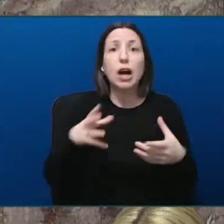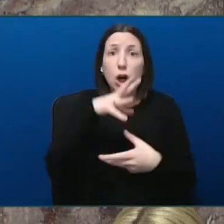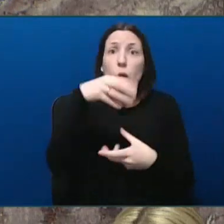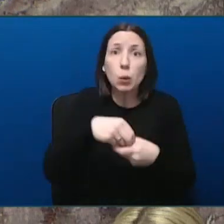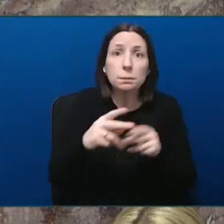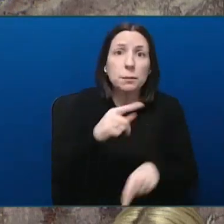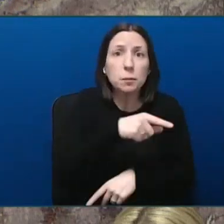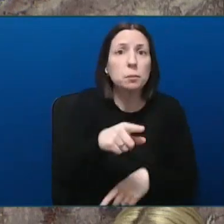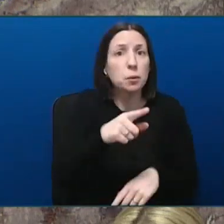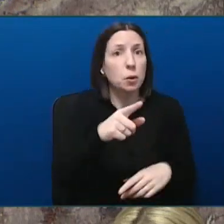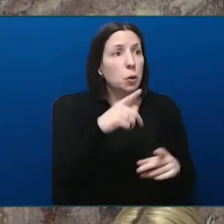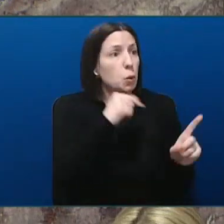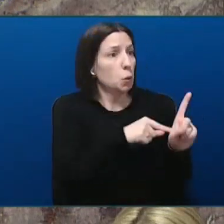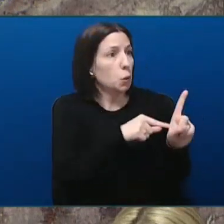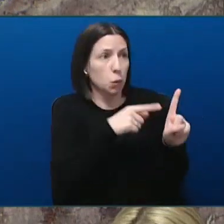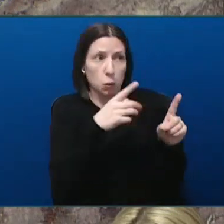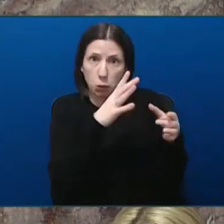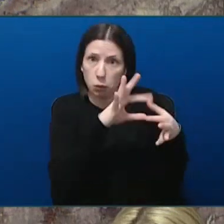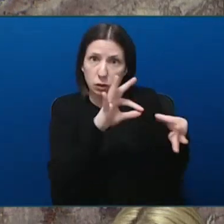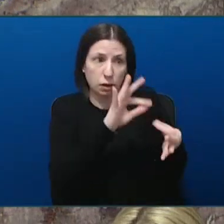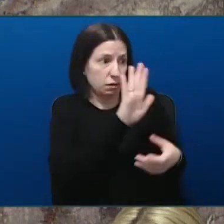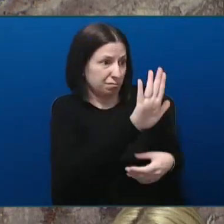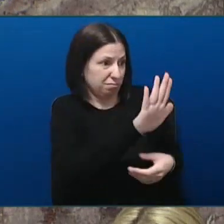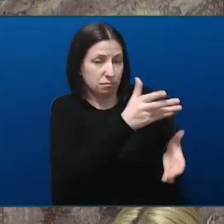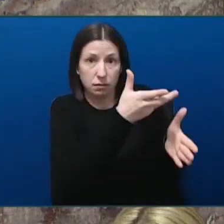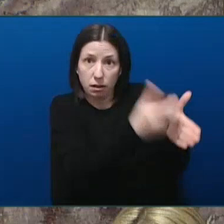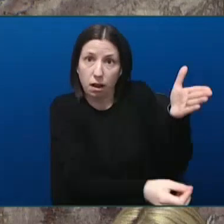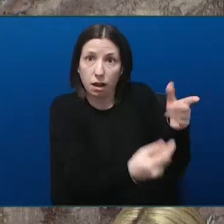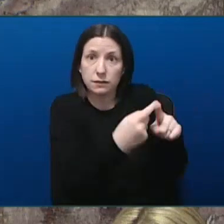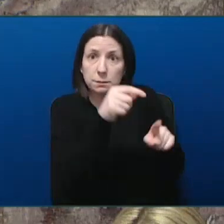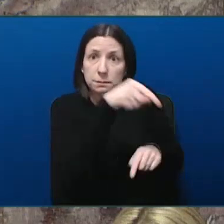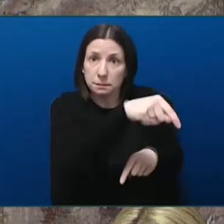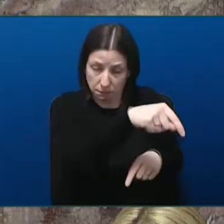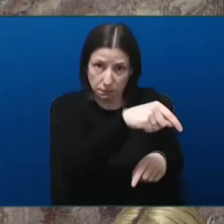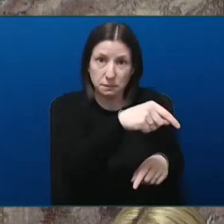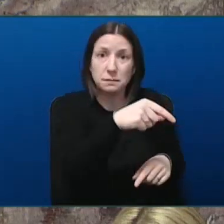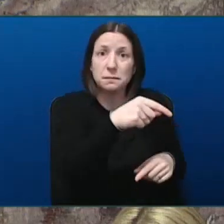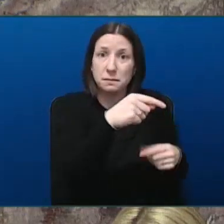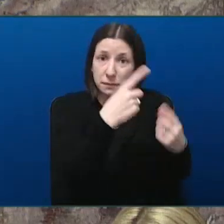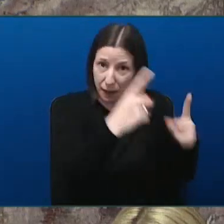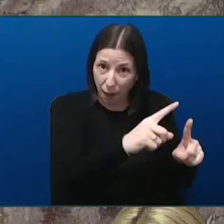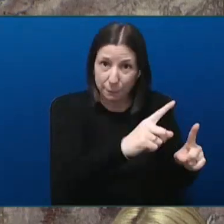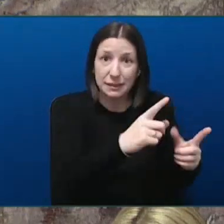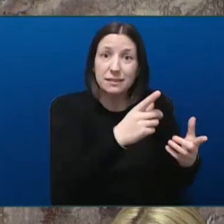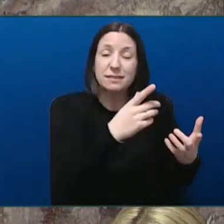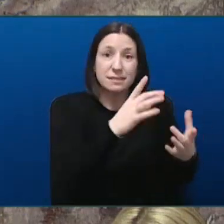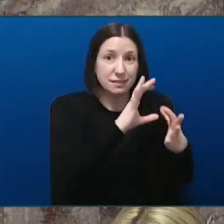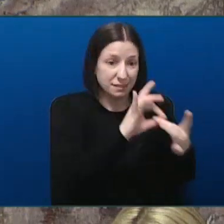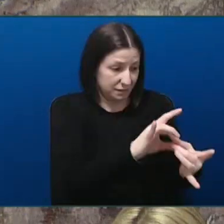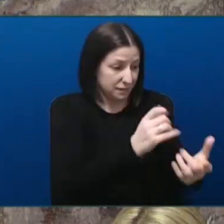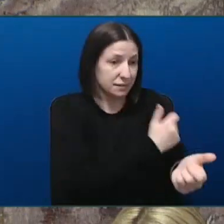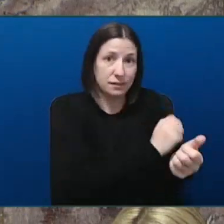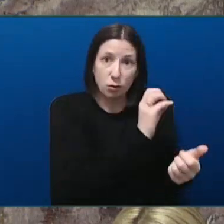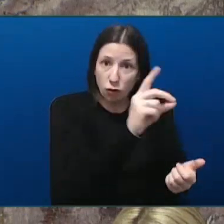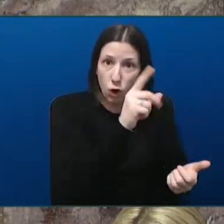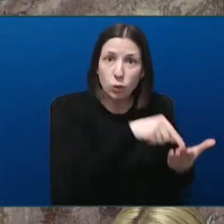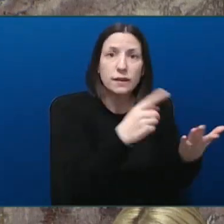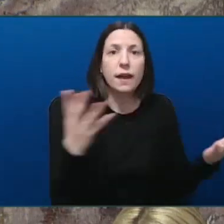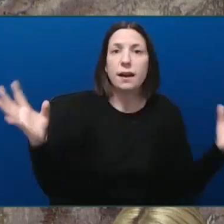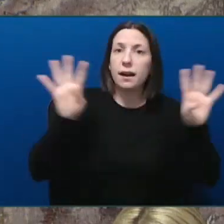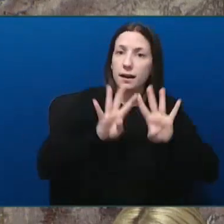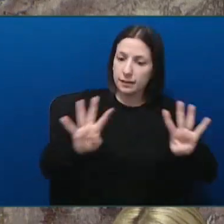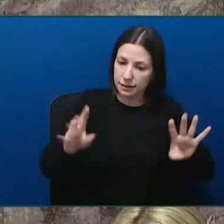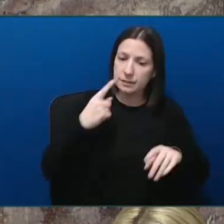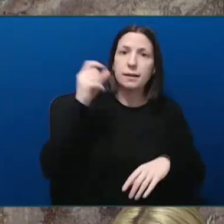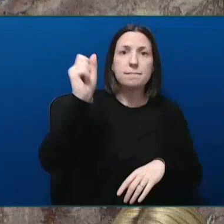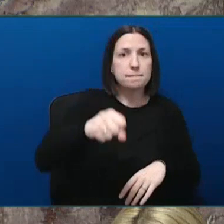to this crisis, including those who had lost loved ones, stood with us to say that this move was an important